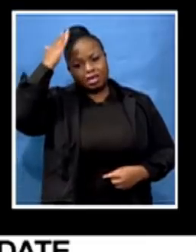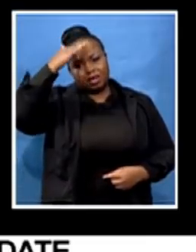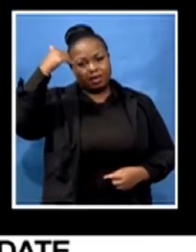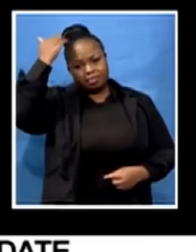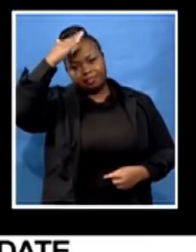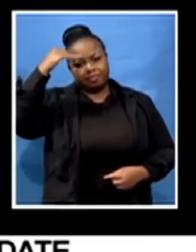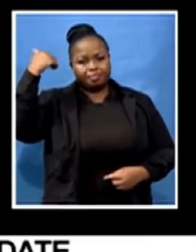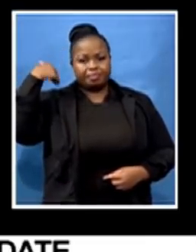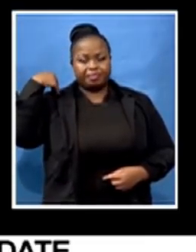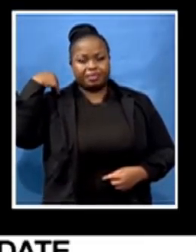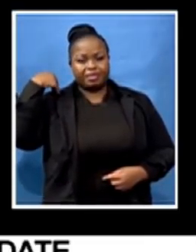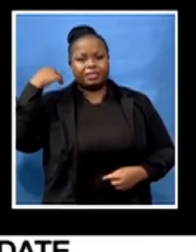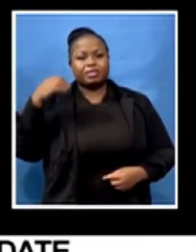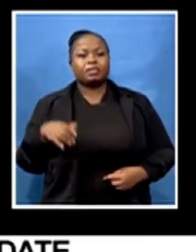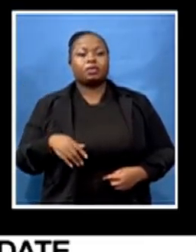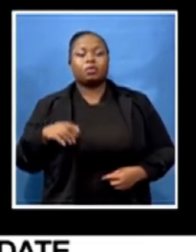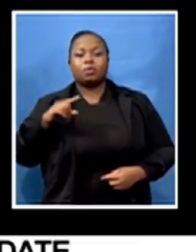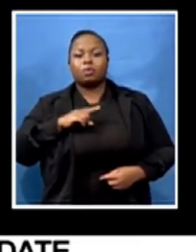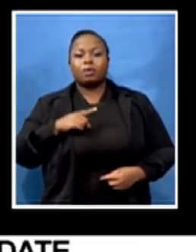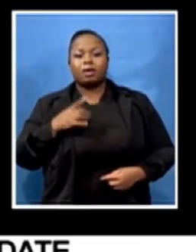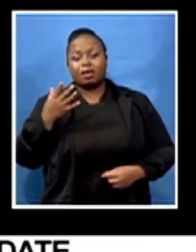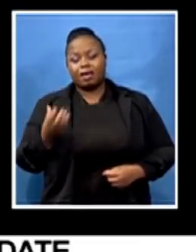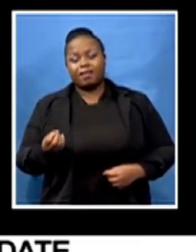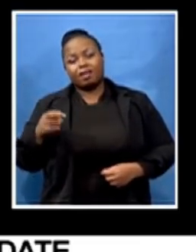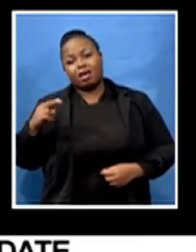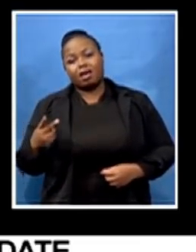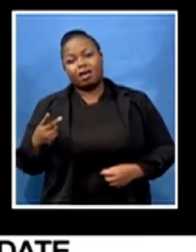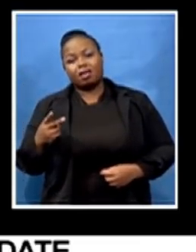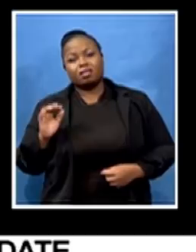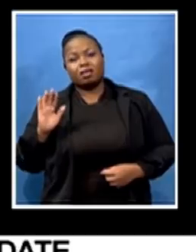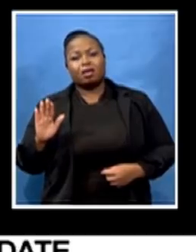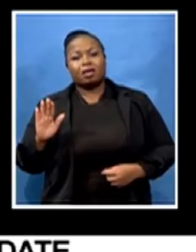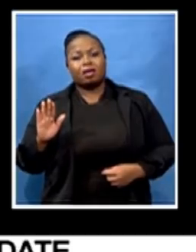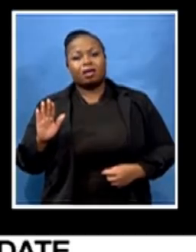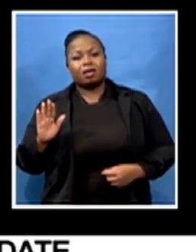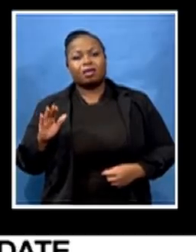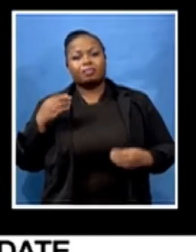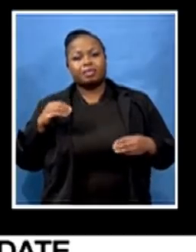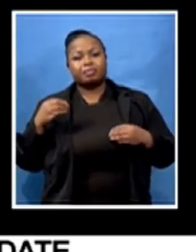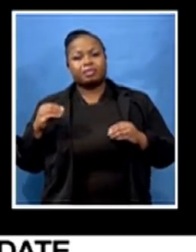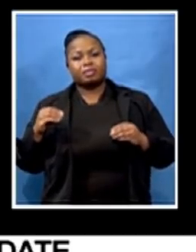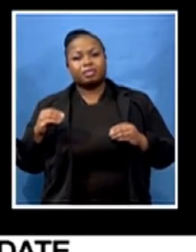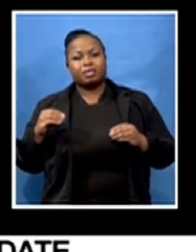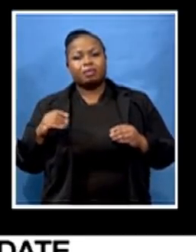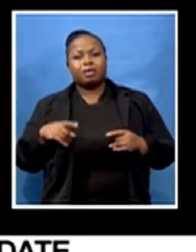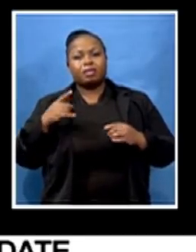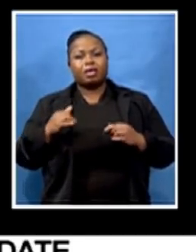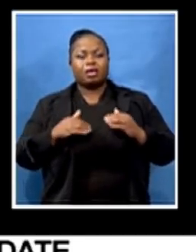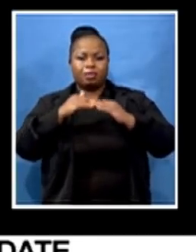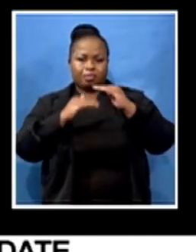government engagements, not be with us beyond 12 noon. This said, Program